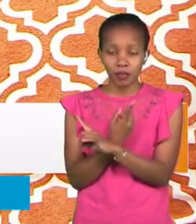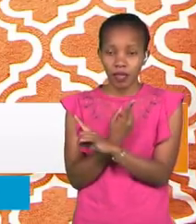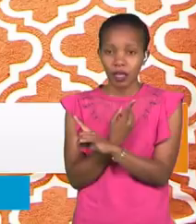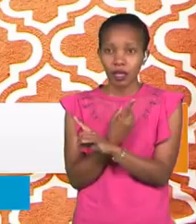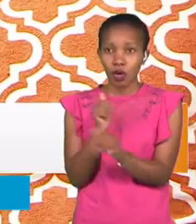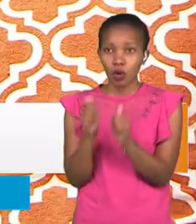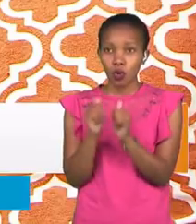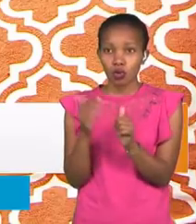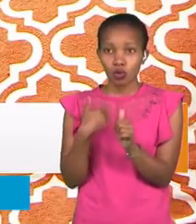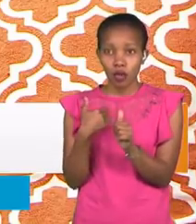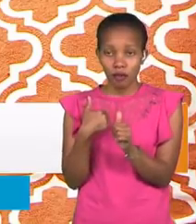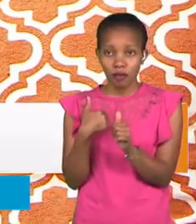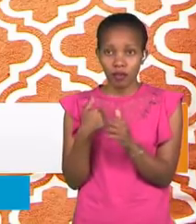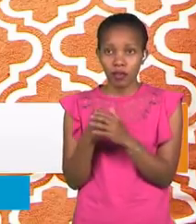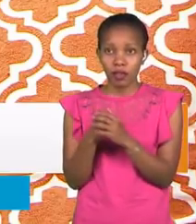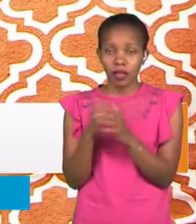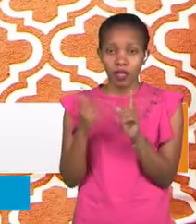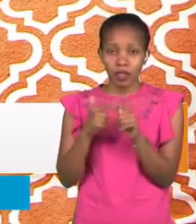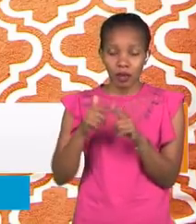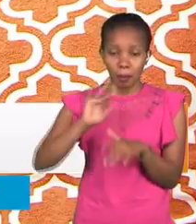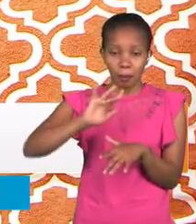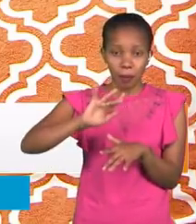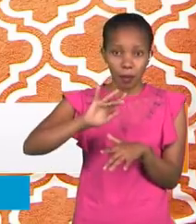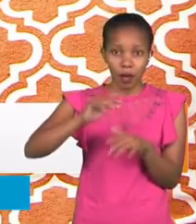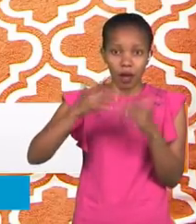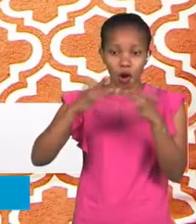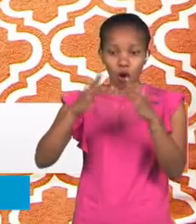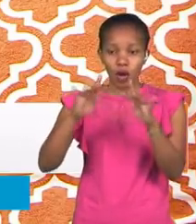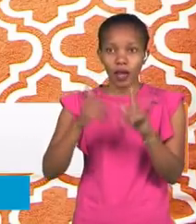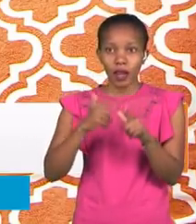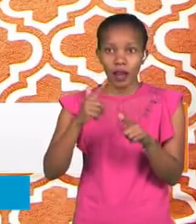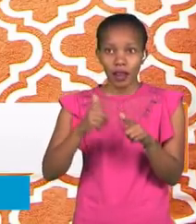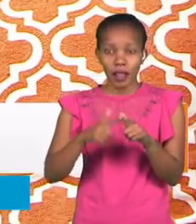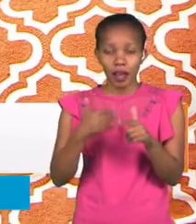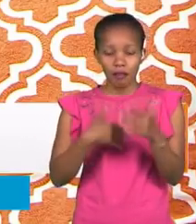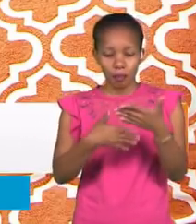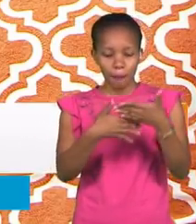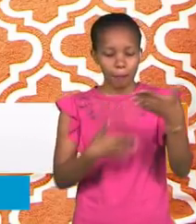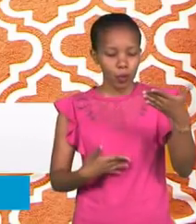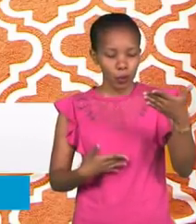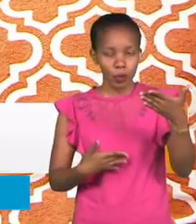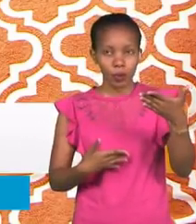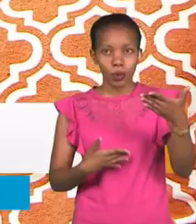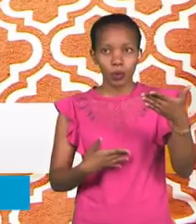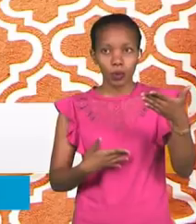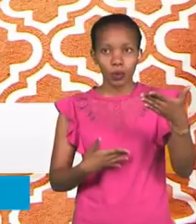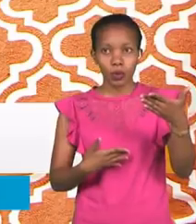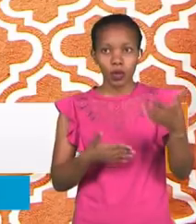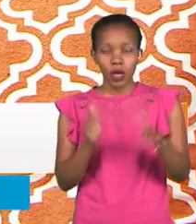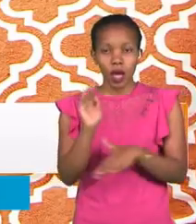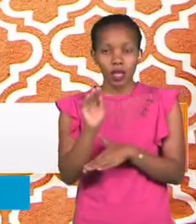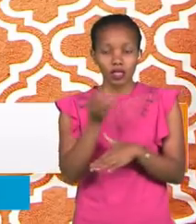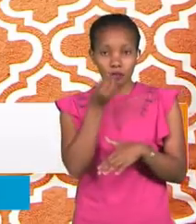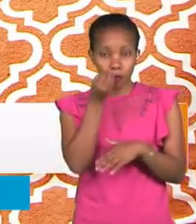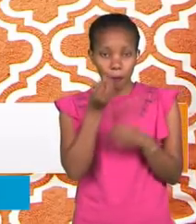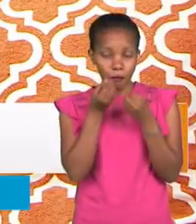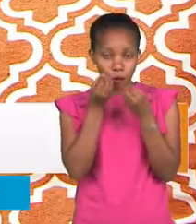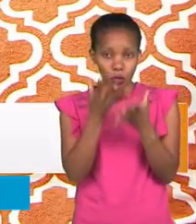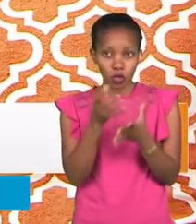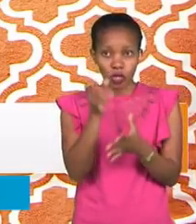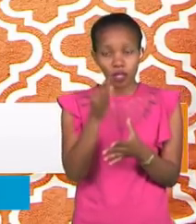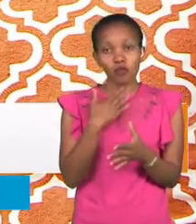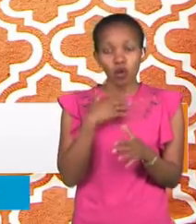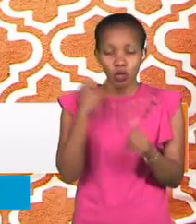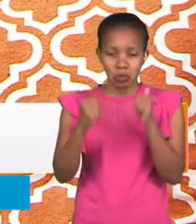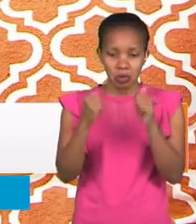ones that were coming on board were clicking online and going to a form. And that form would then request for the details so that if you want to